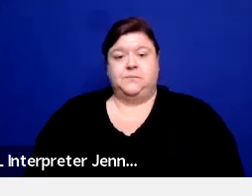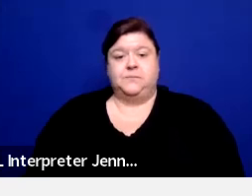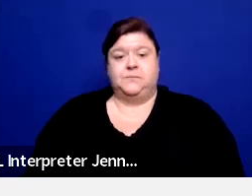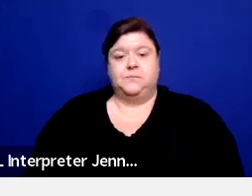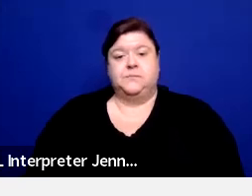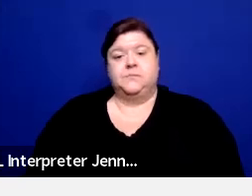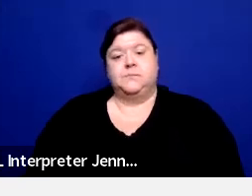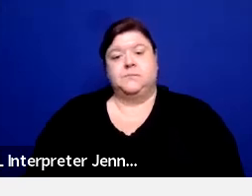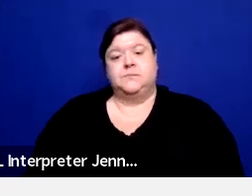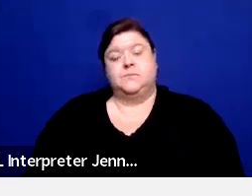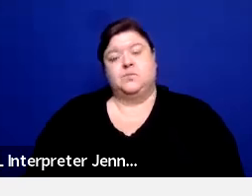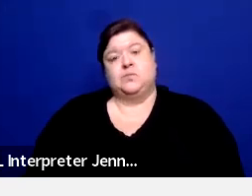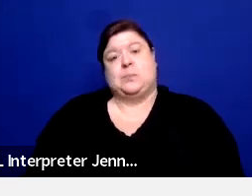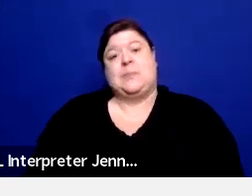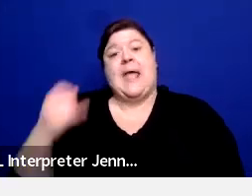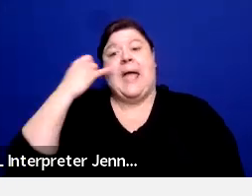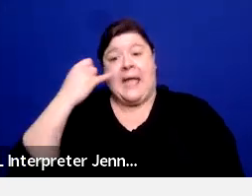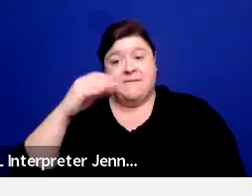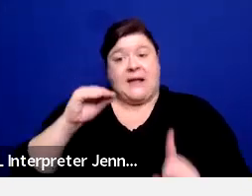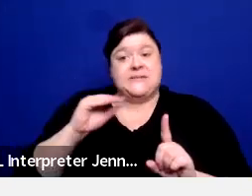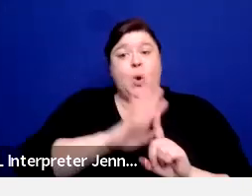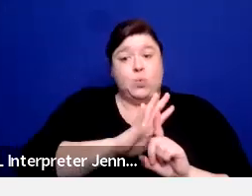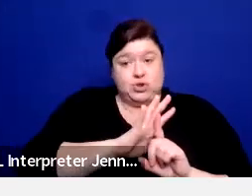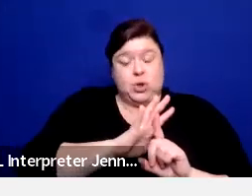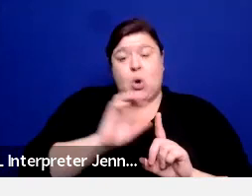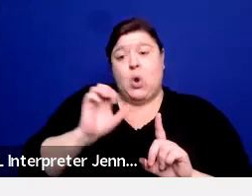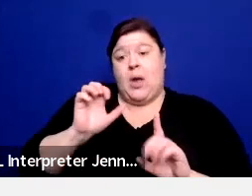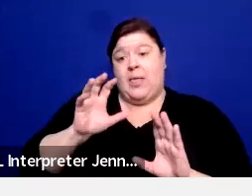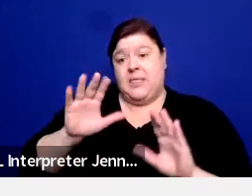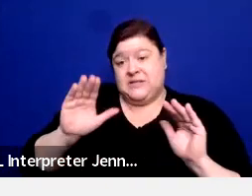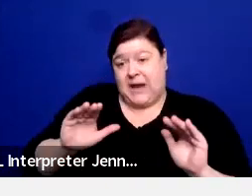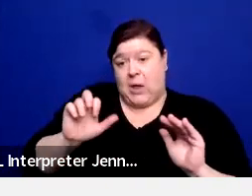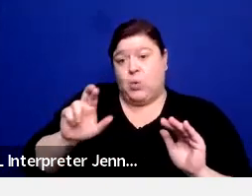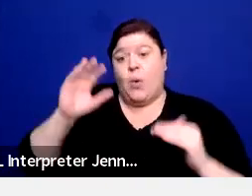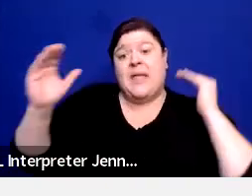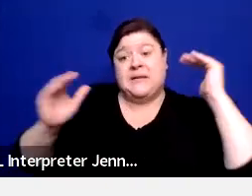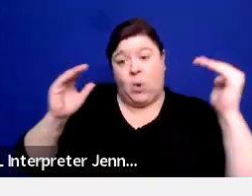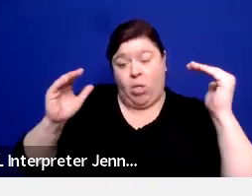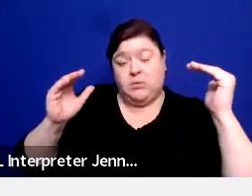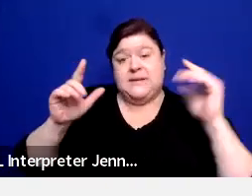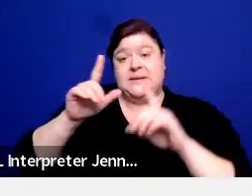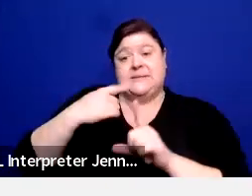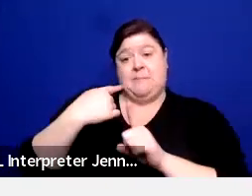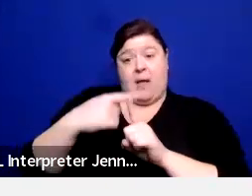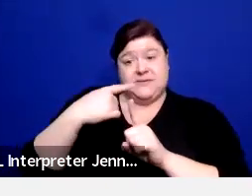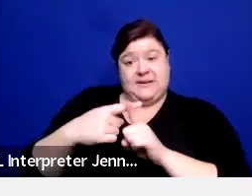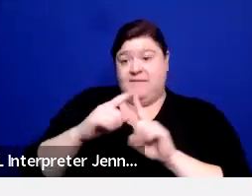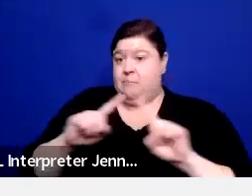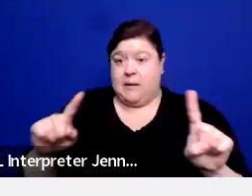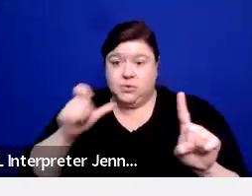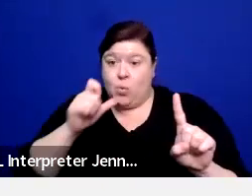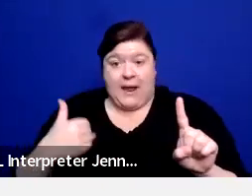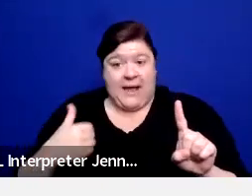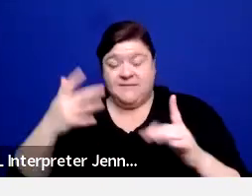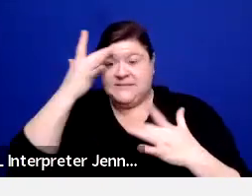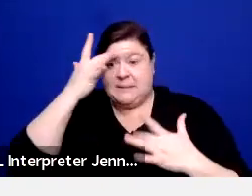If there is an exposure and the child or the adult tests positive, but they don't have any symptoms, do they